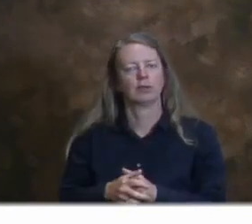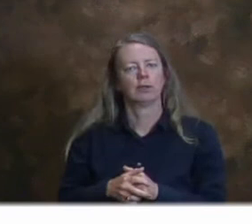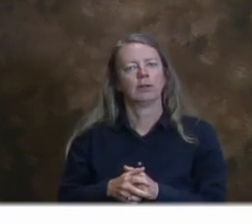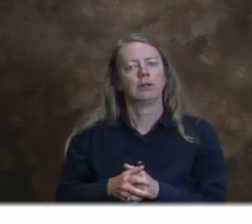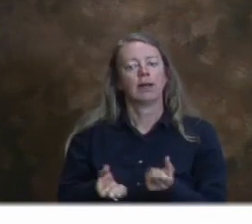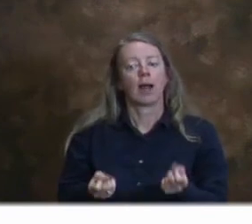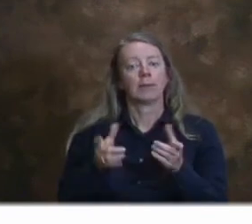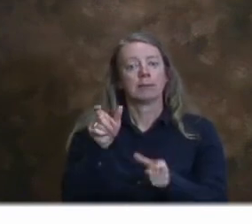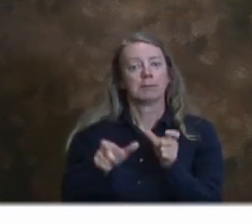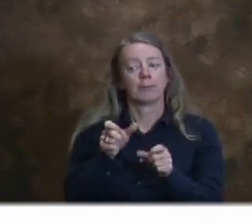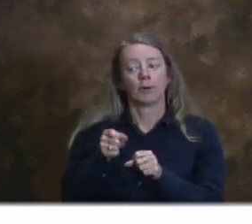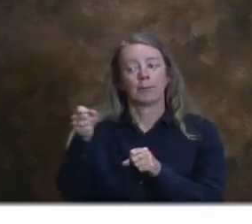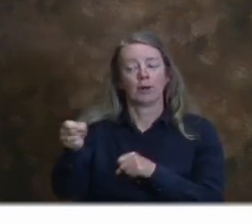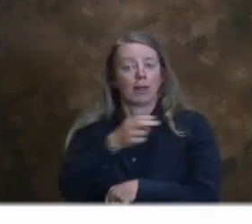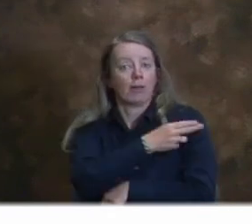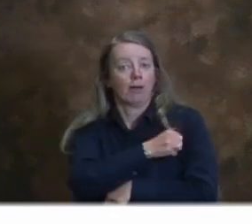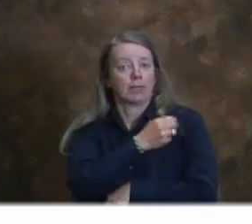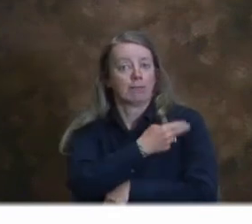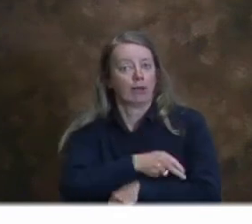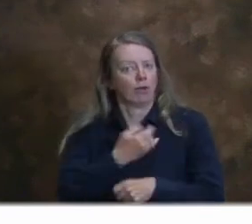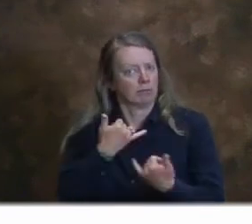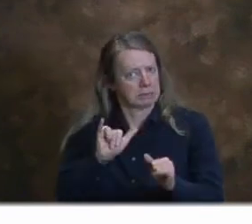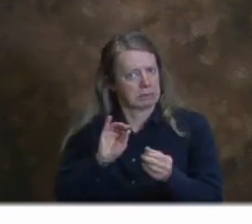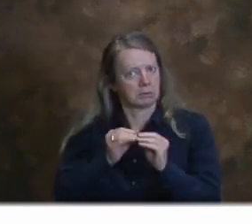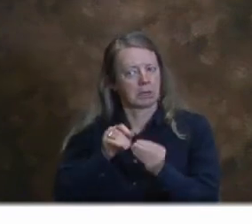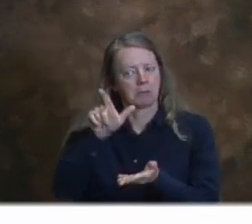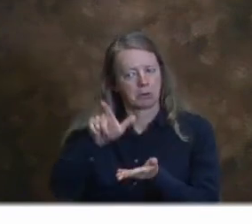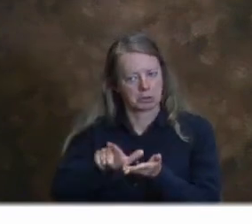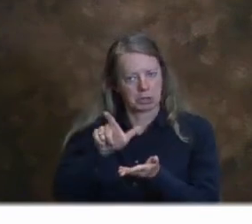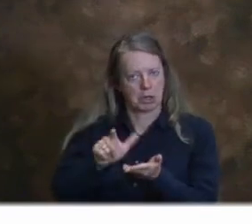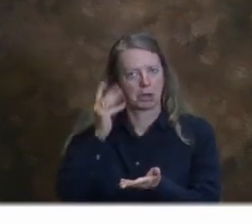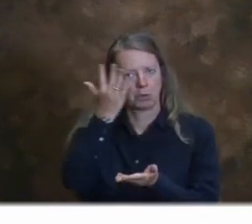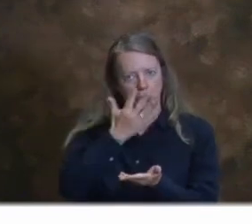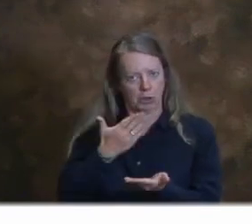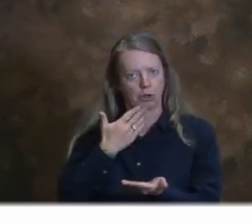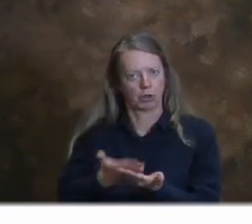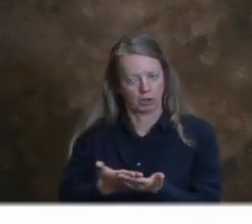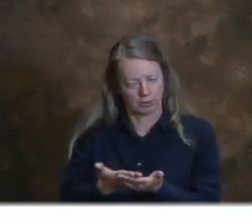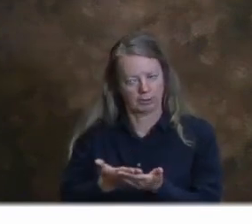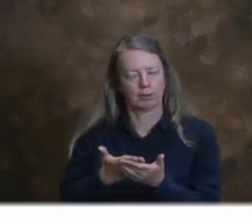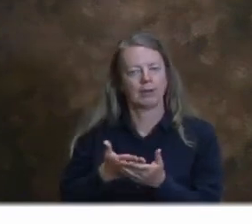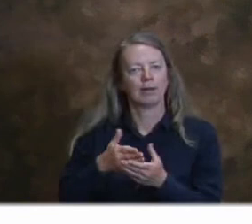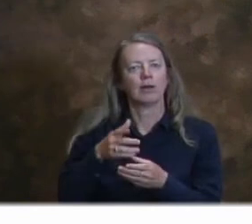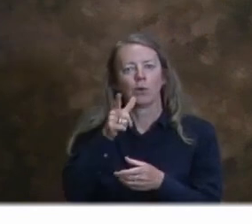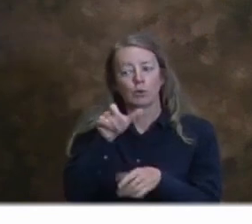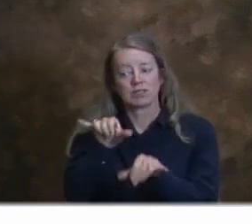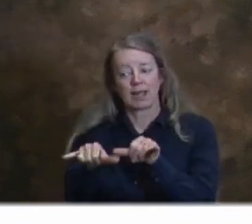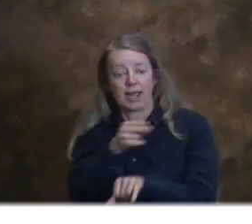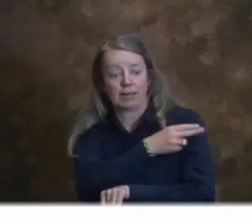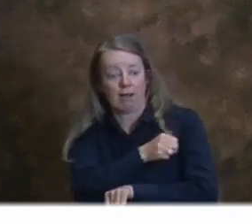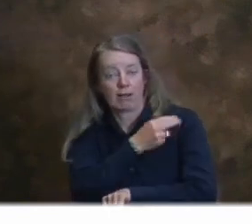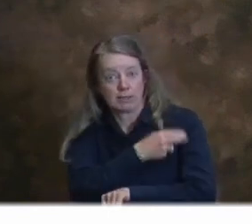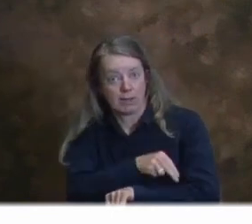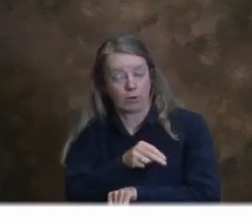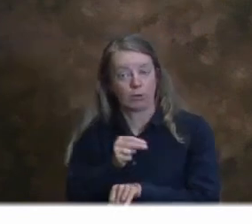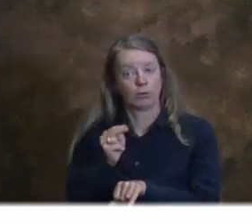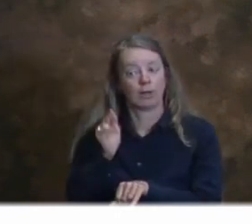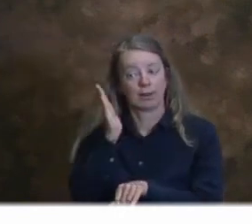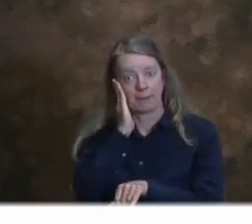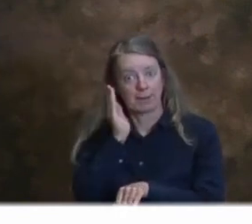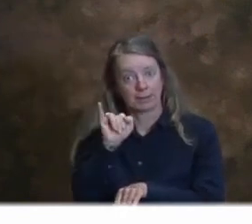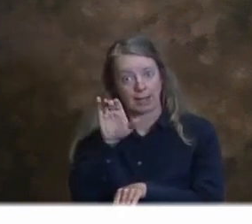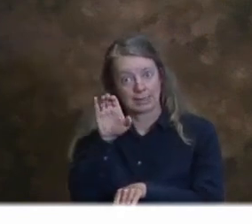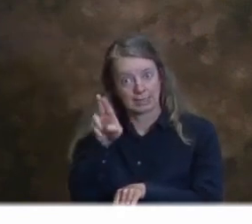Hospitalizations continue to be low and favorable, with both inpatient beds occupied with COVID-19 and ICU